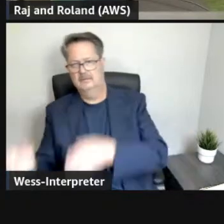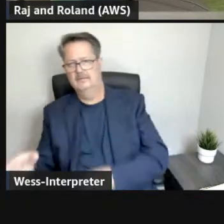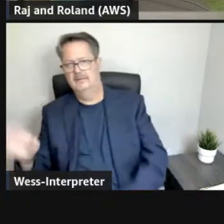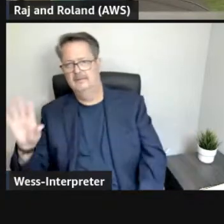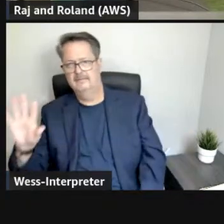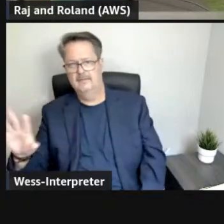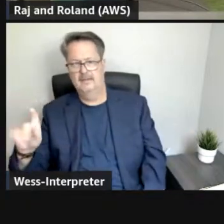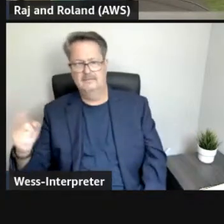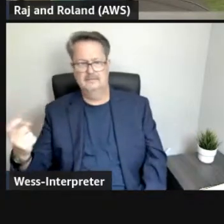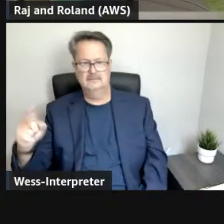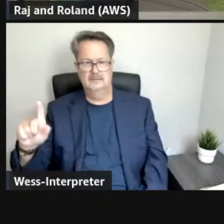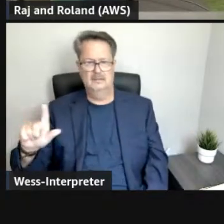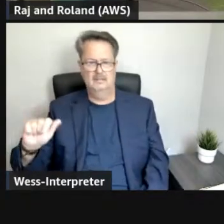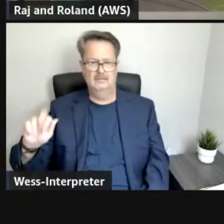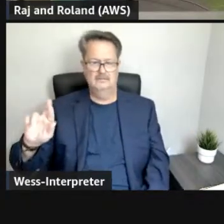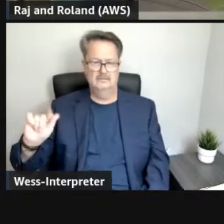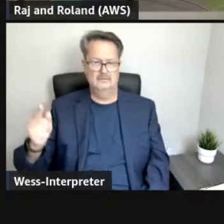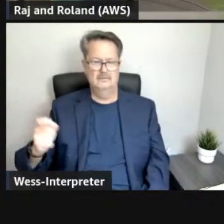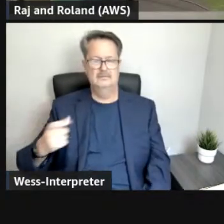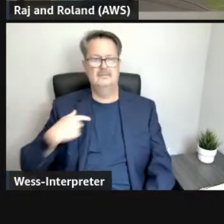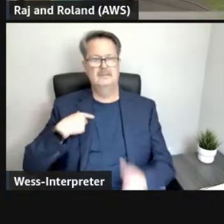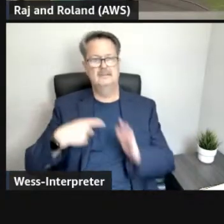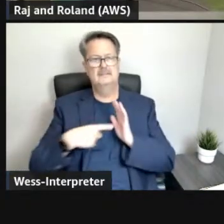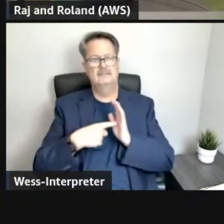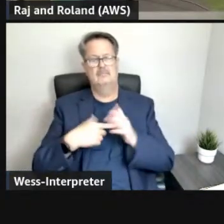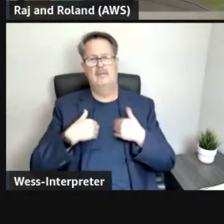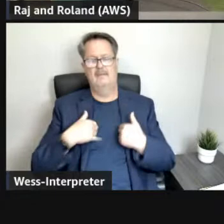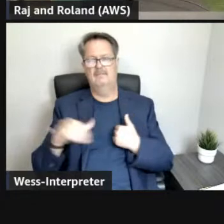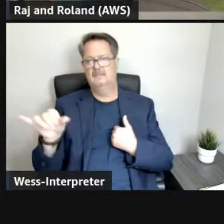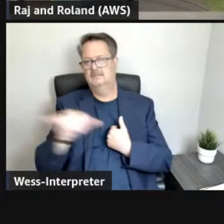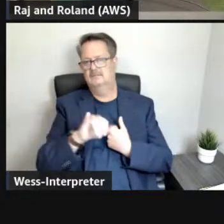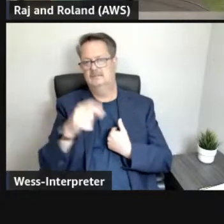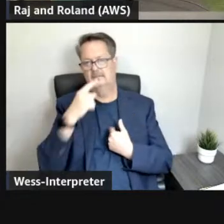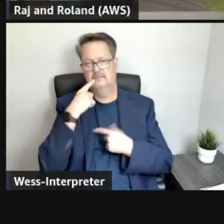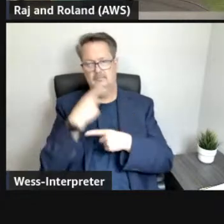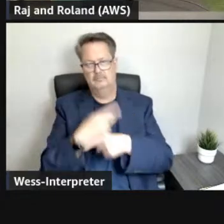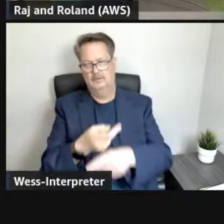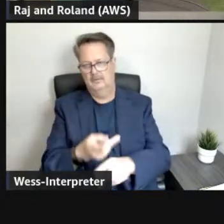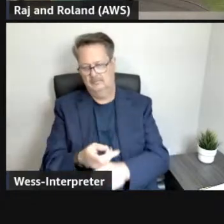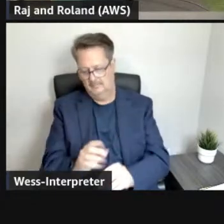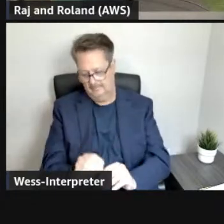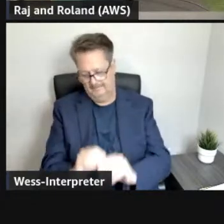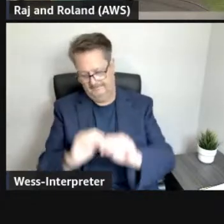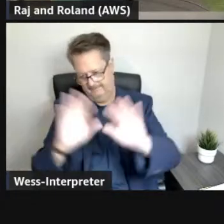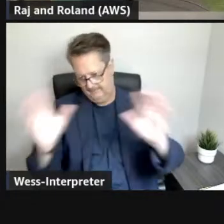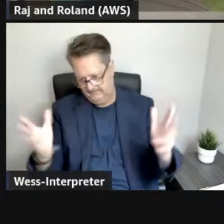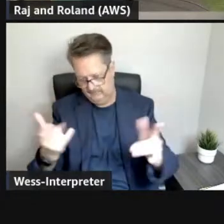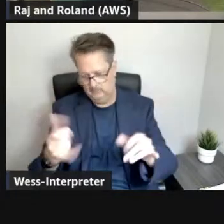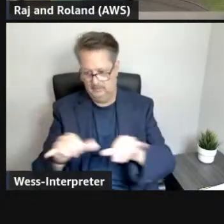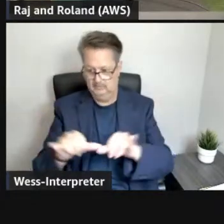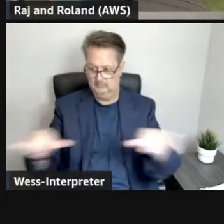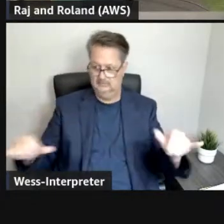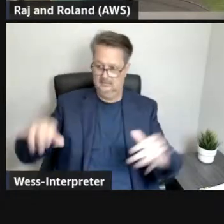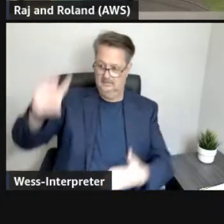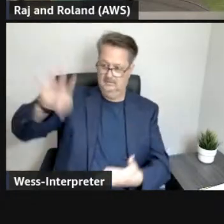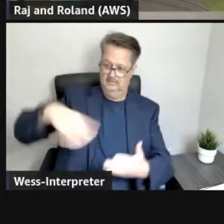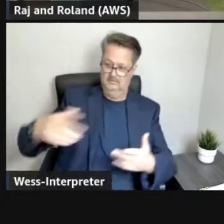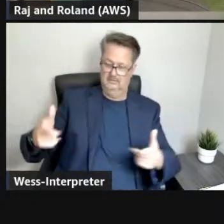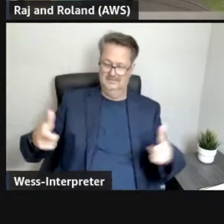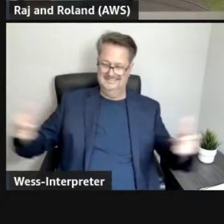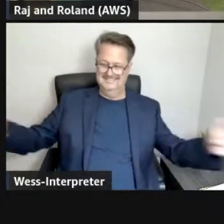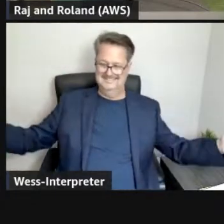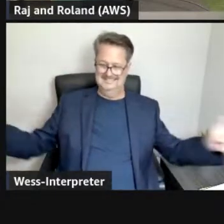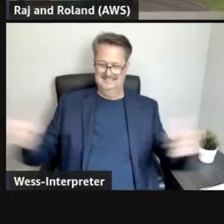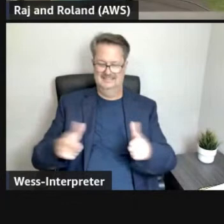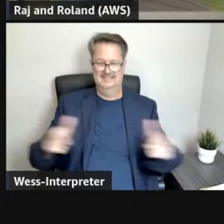is you have bought reserved instances for this M5.extra large. So obviously you want to scale out the reserved instances and get